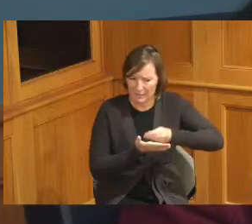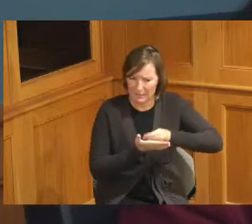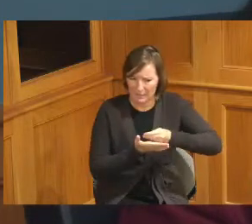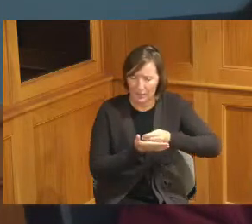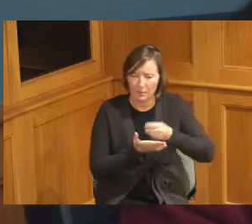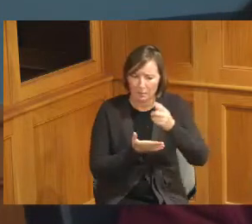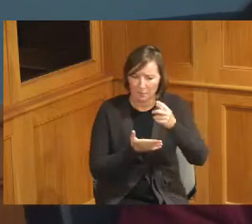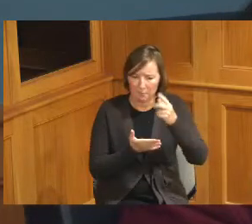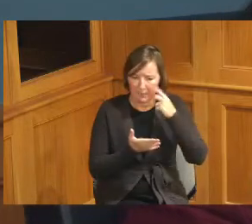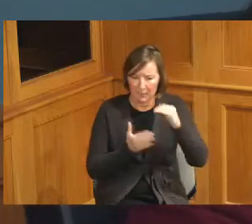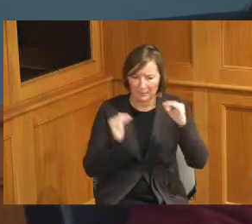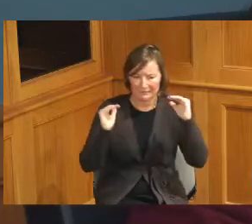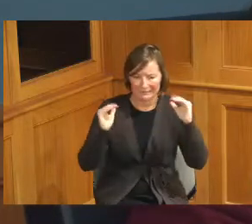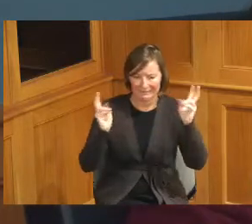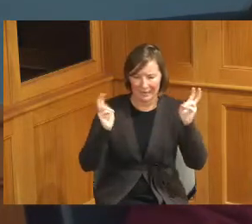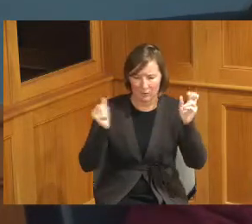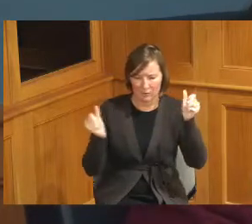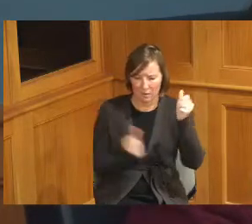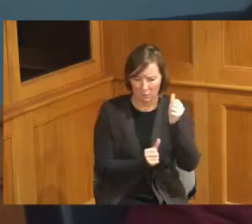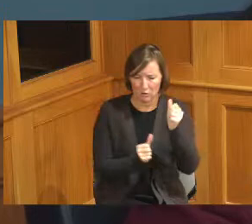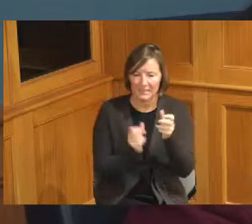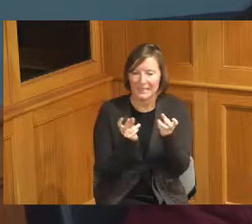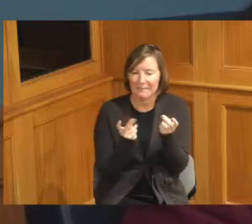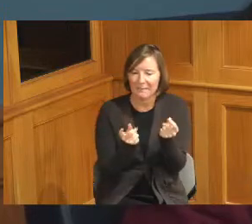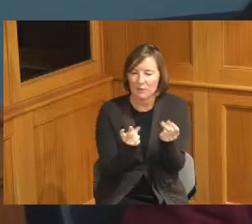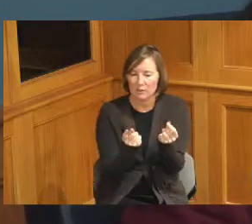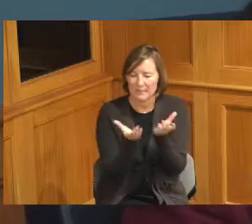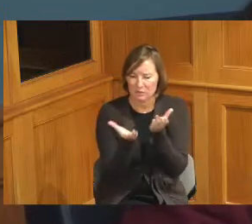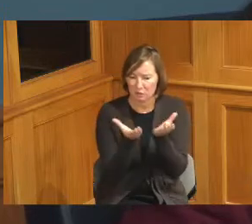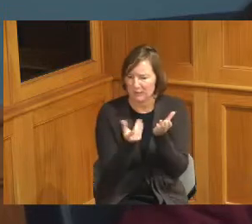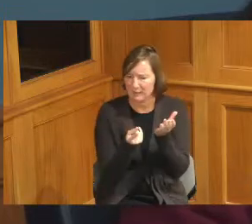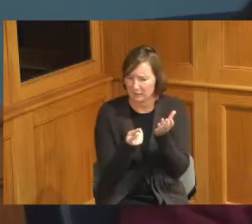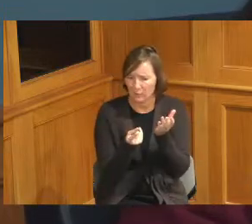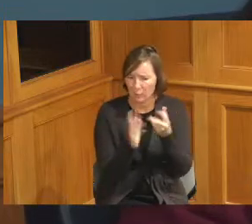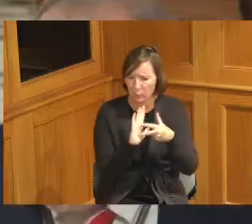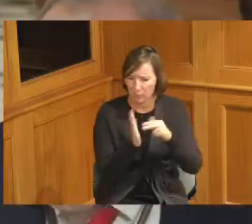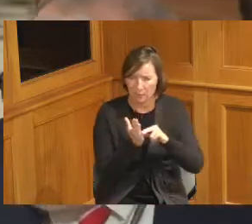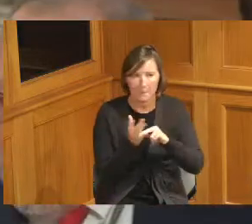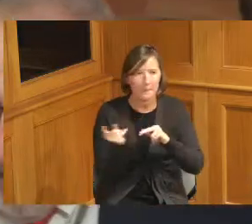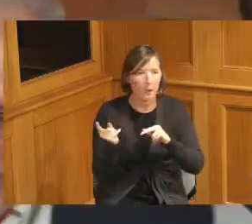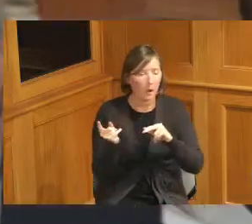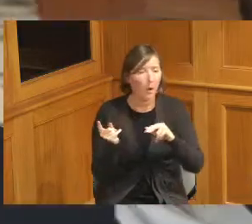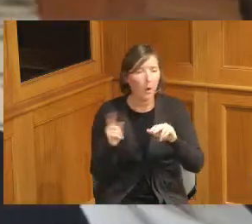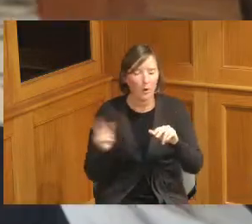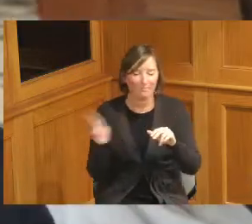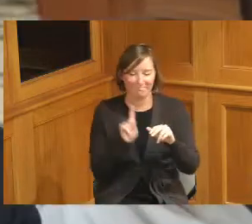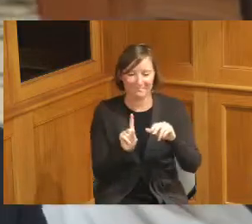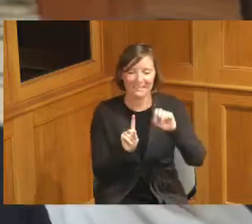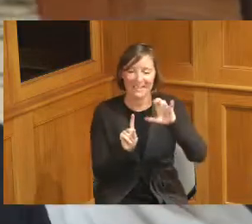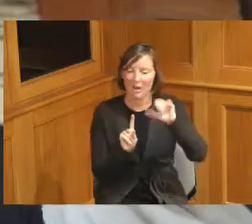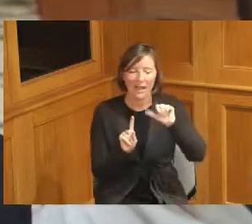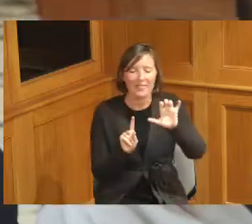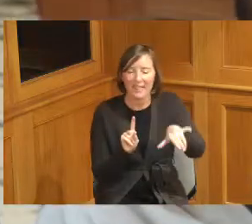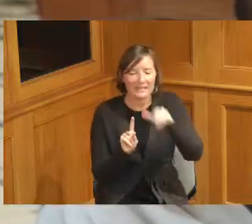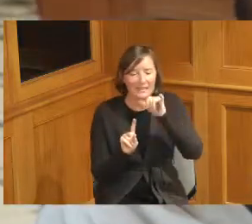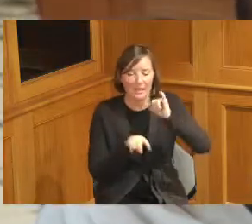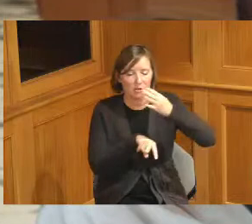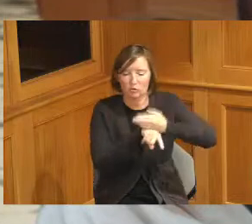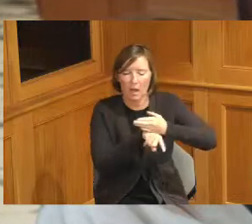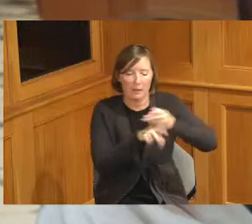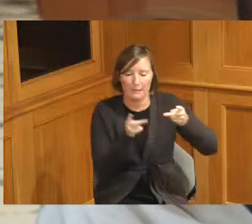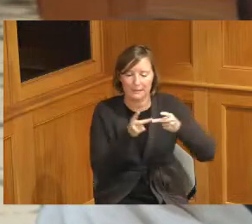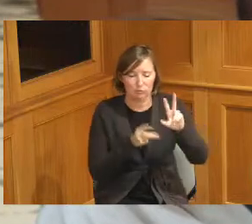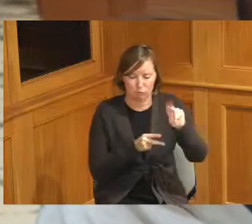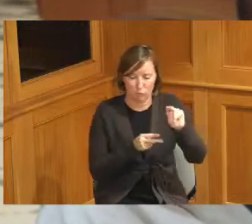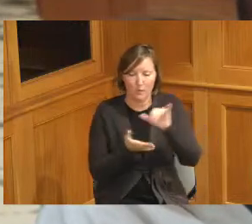and surface efforts. That's actually a software program. It's not a position. That is just